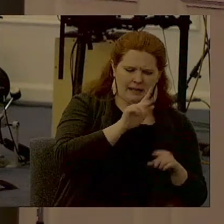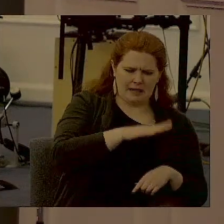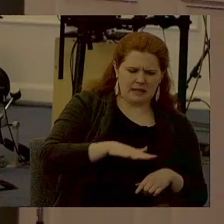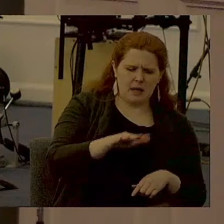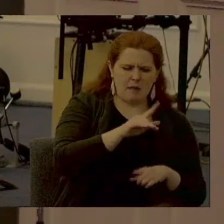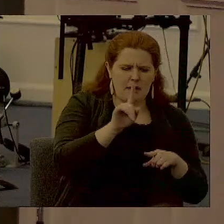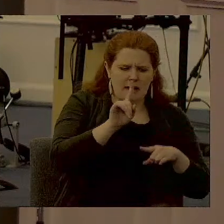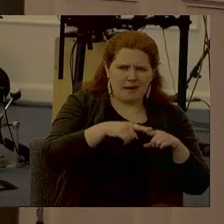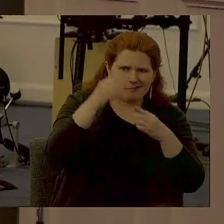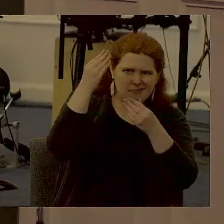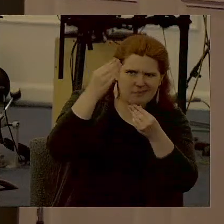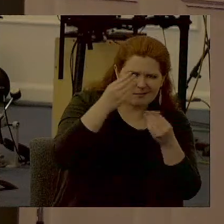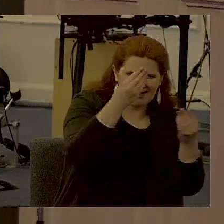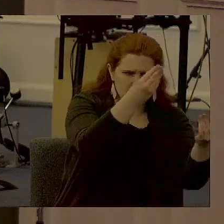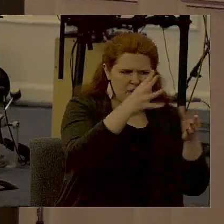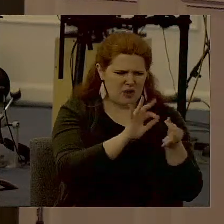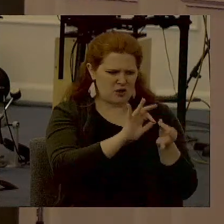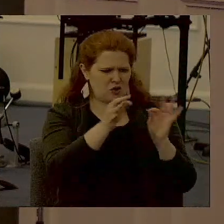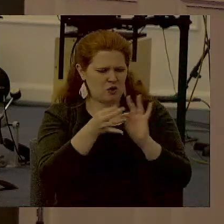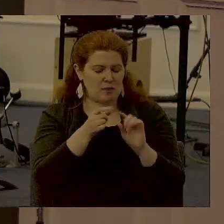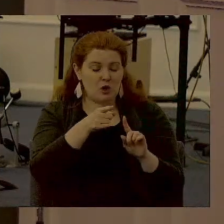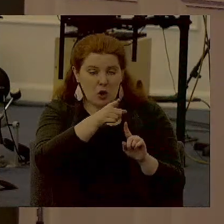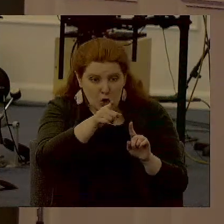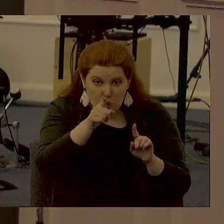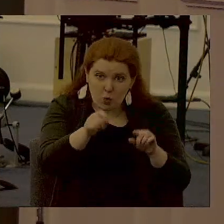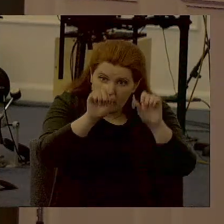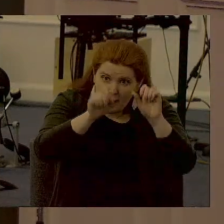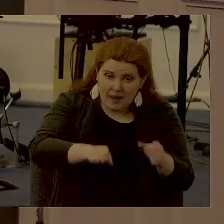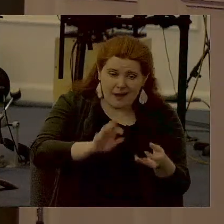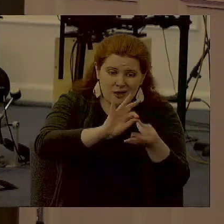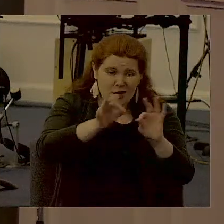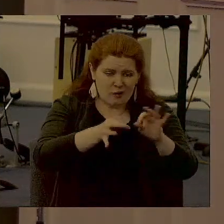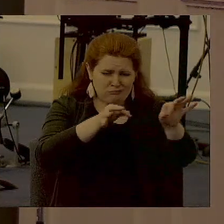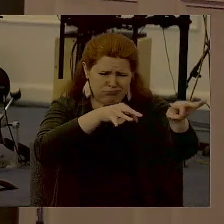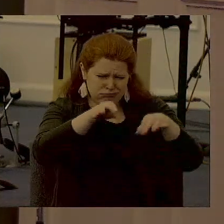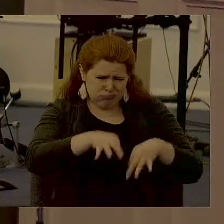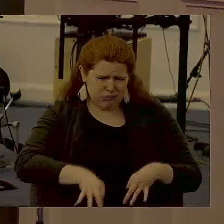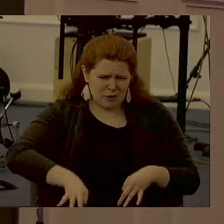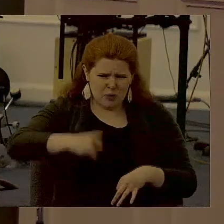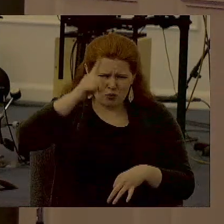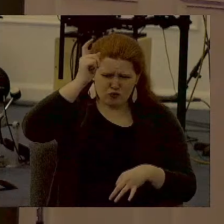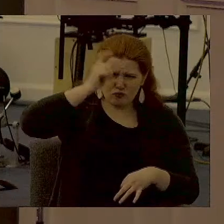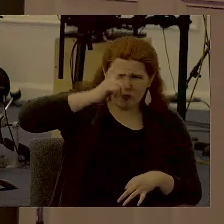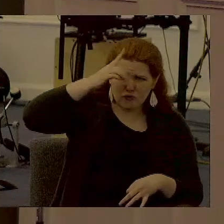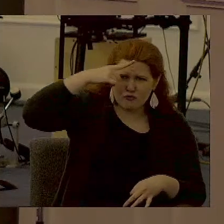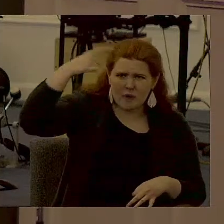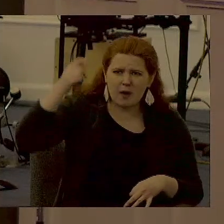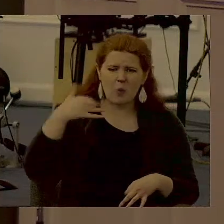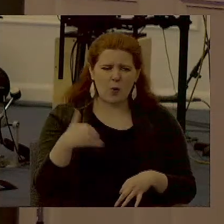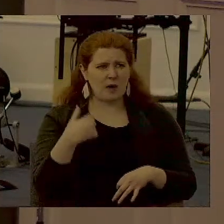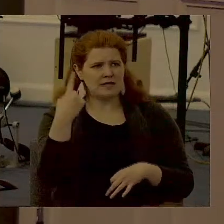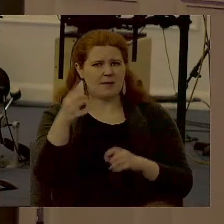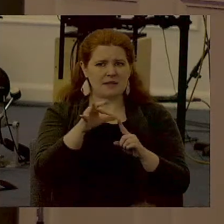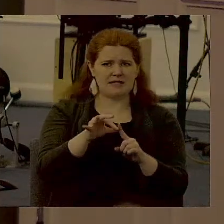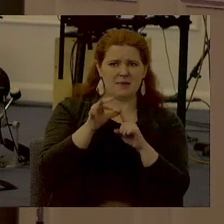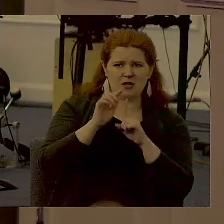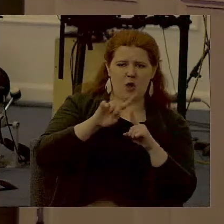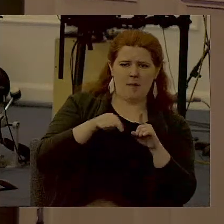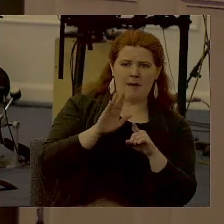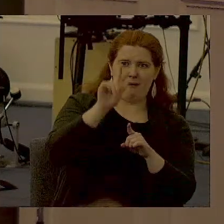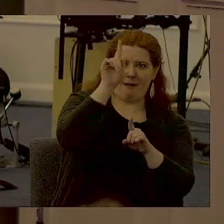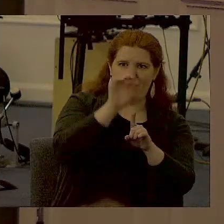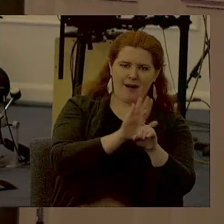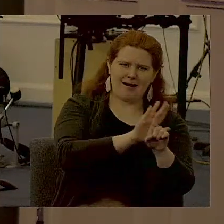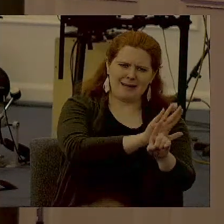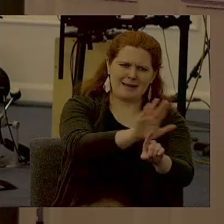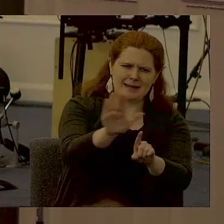make known to me the interpretation, but you are able. There's something special about God's people because the